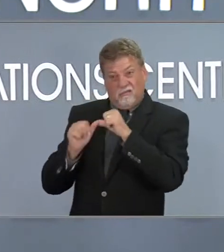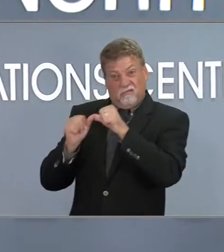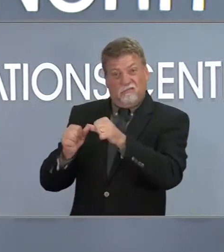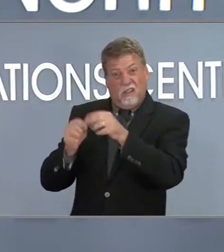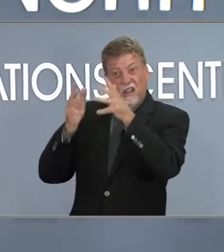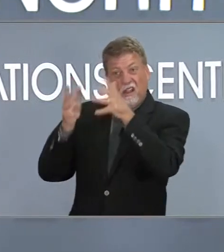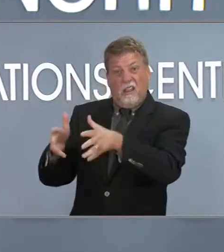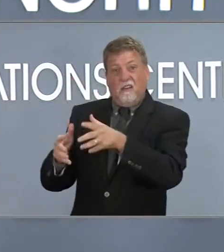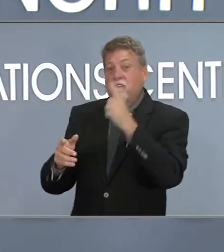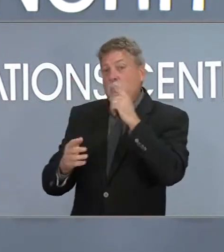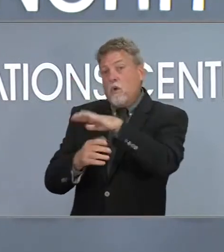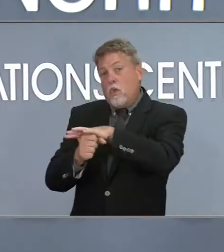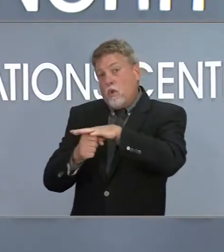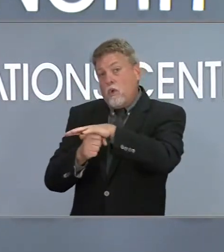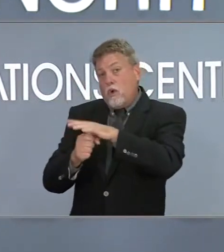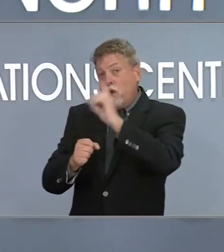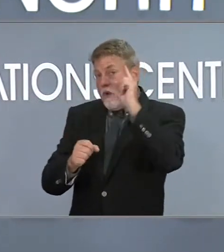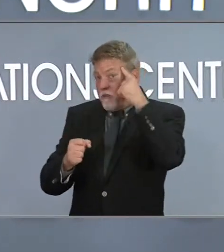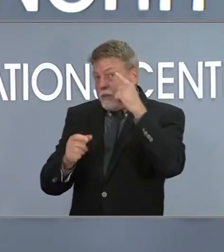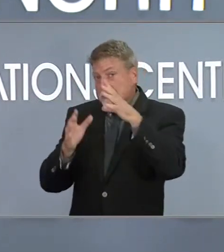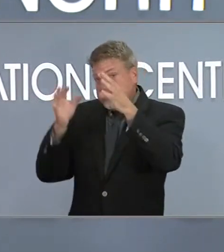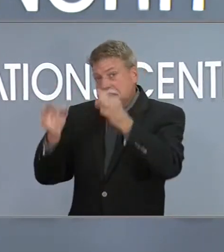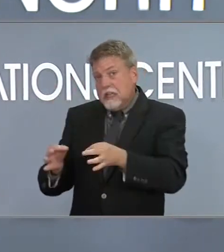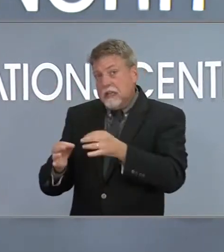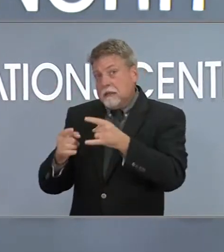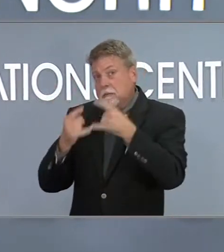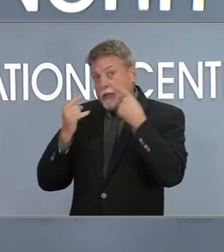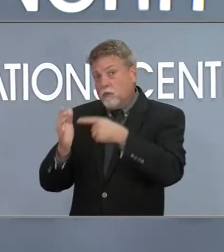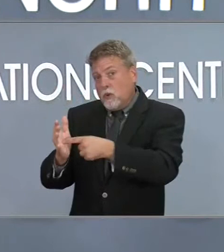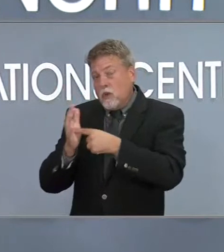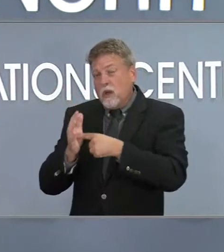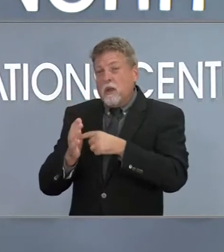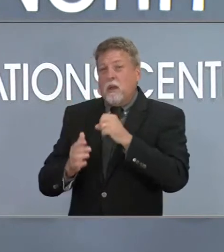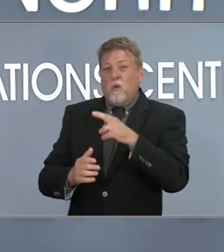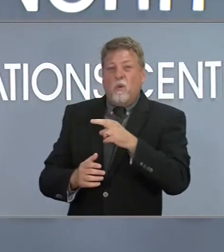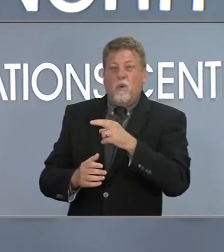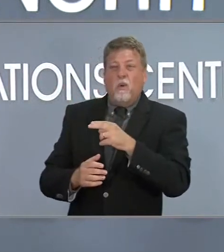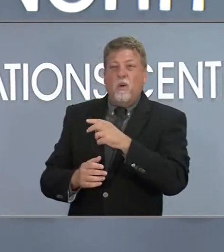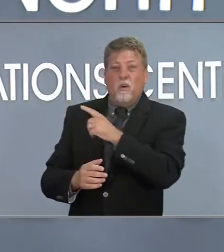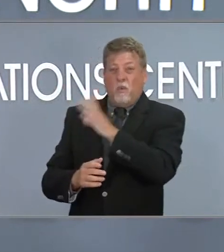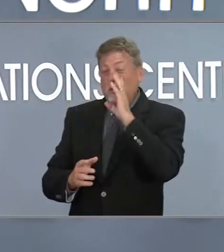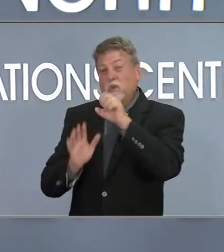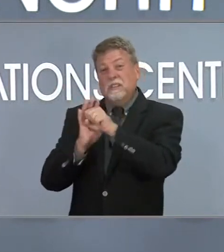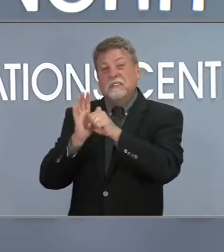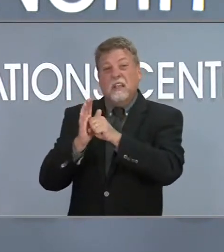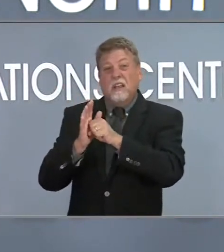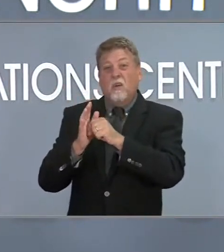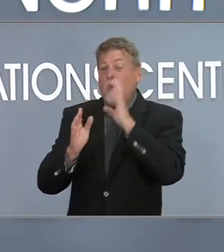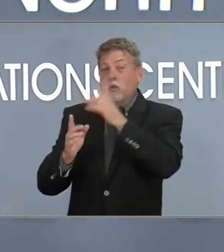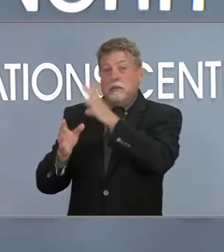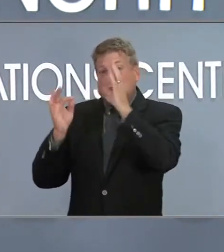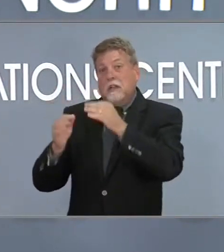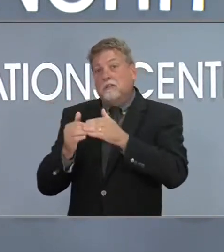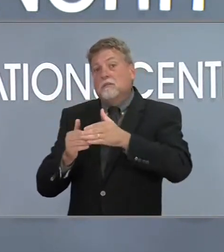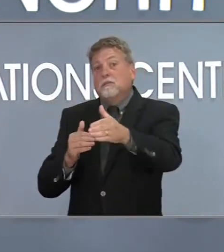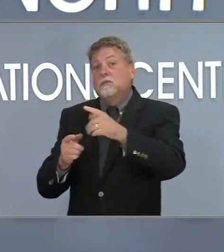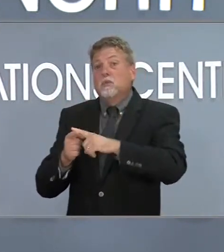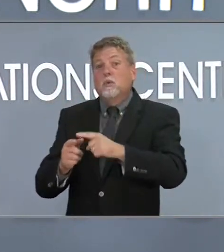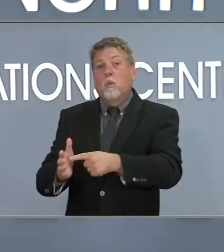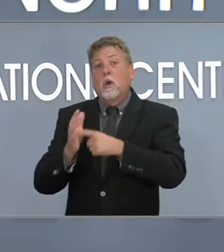governments, or is there any consideration on bringing back an indoor mandate statewide? So we